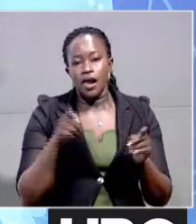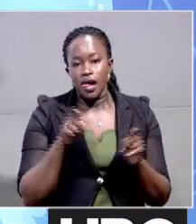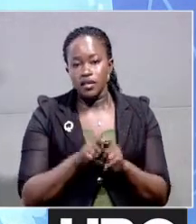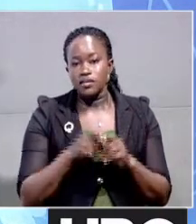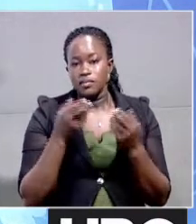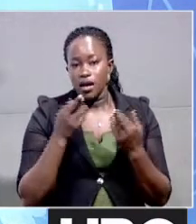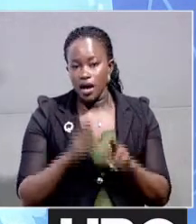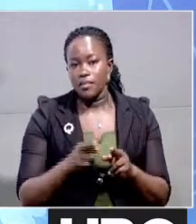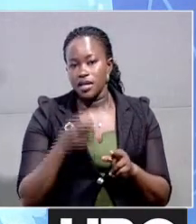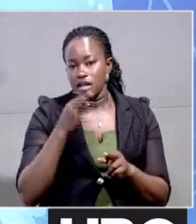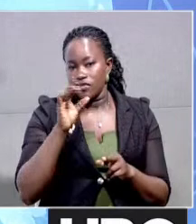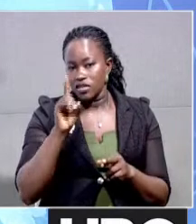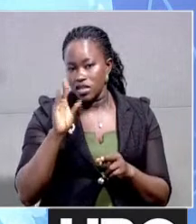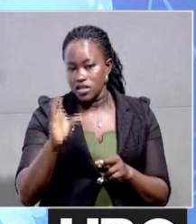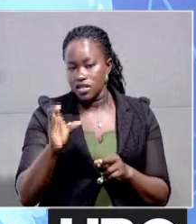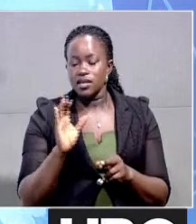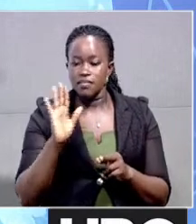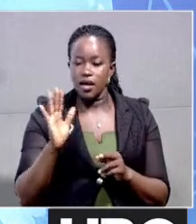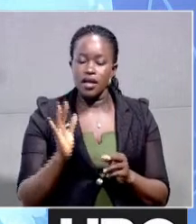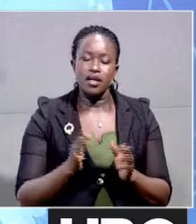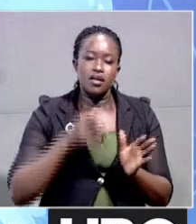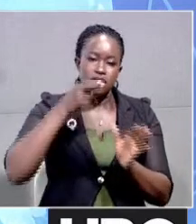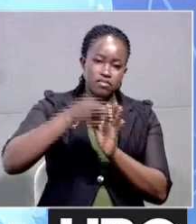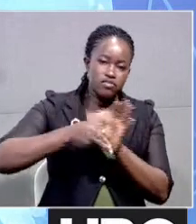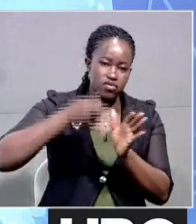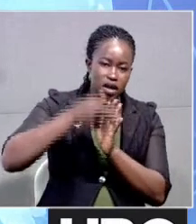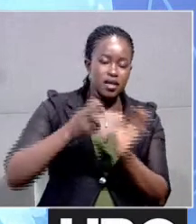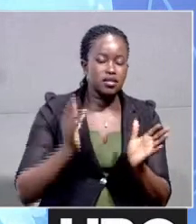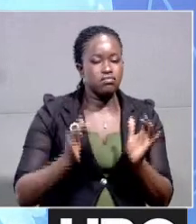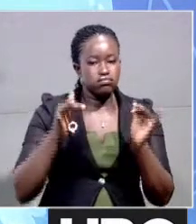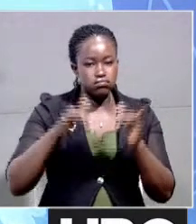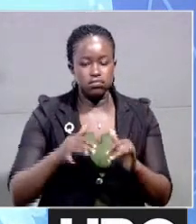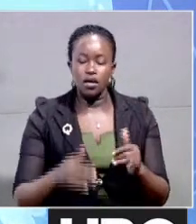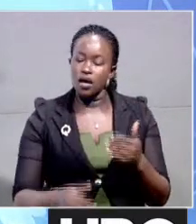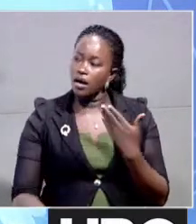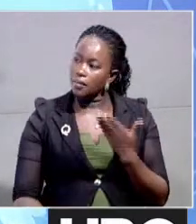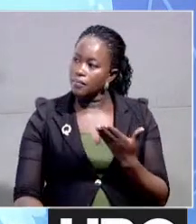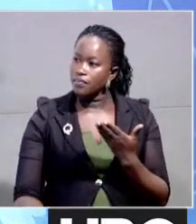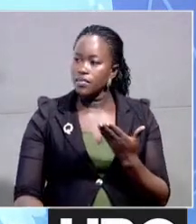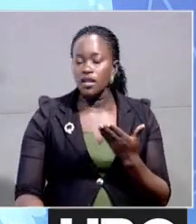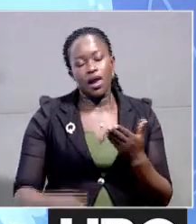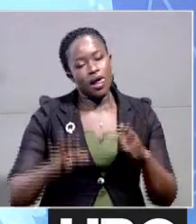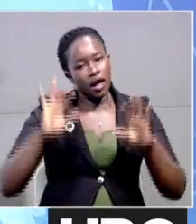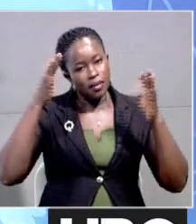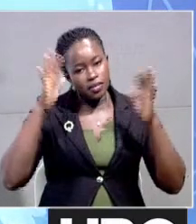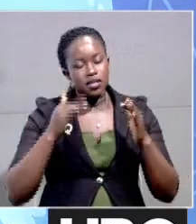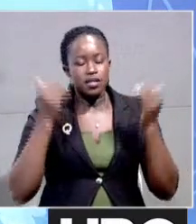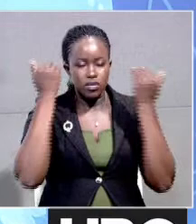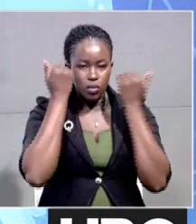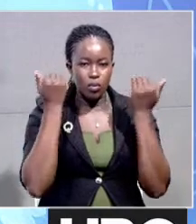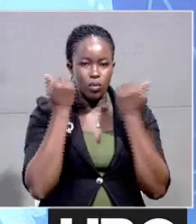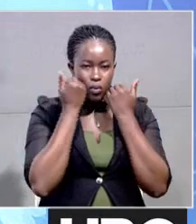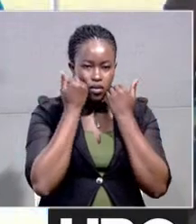at Najenankumbi, the Deputy President, Western Region, William Onzogu, appreciated the court ruling.